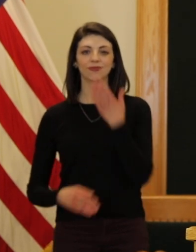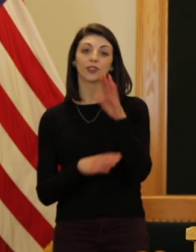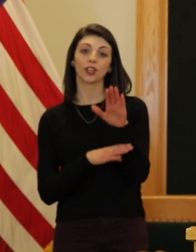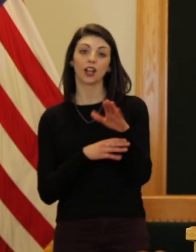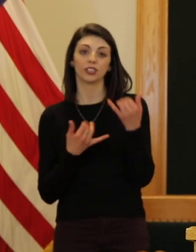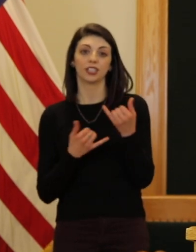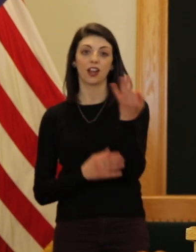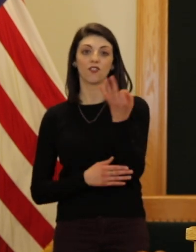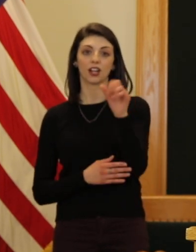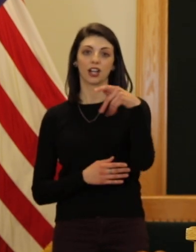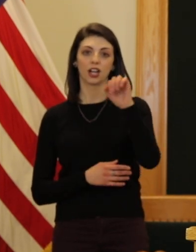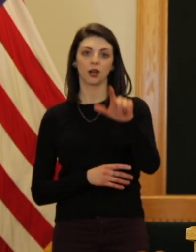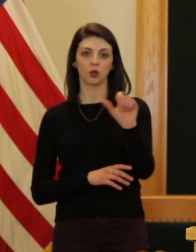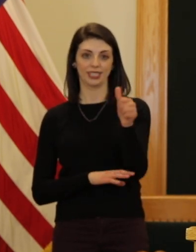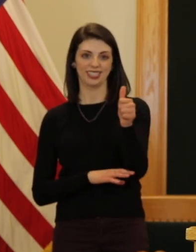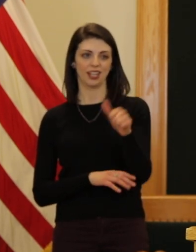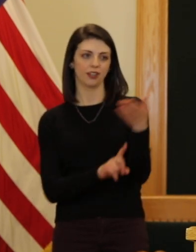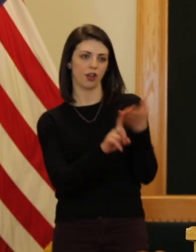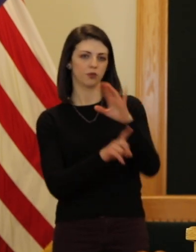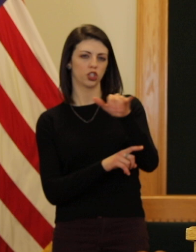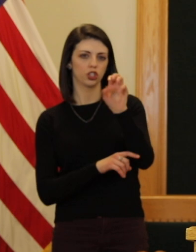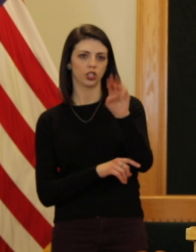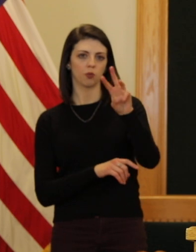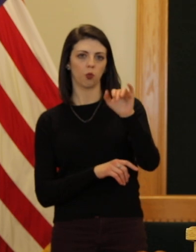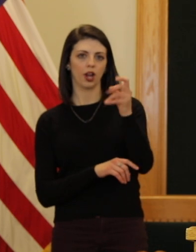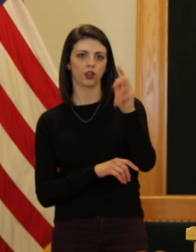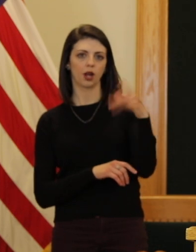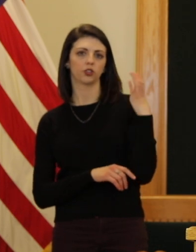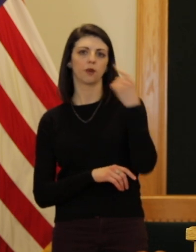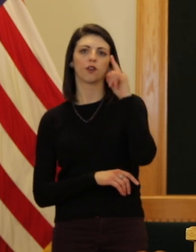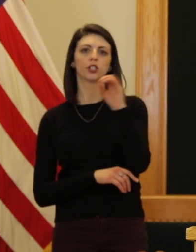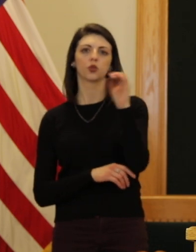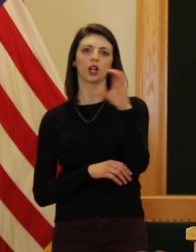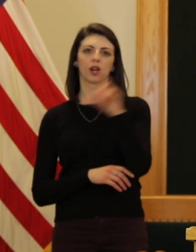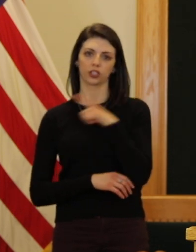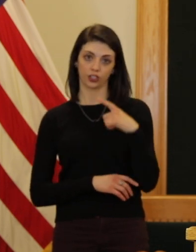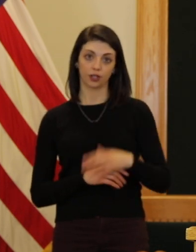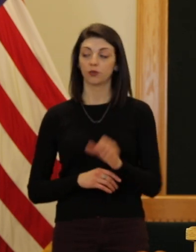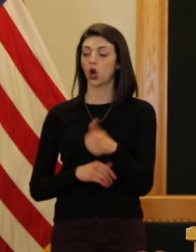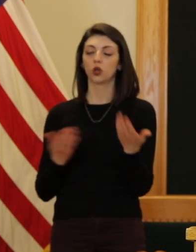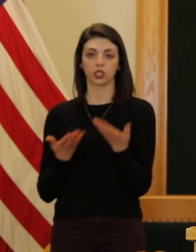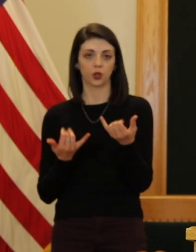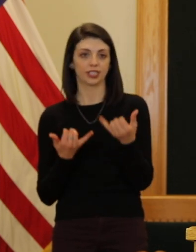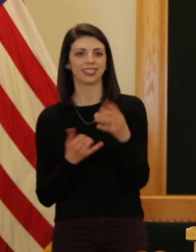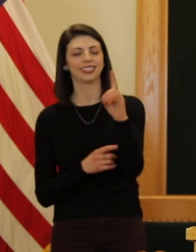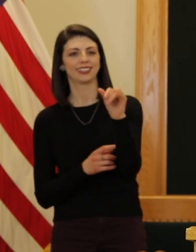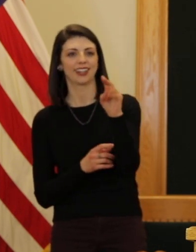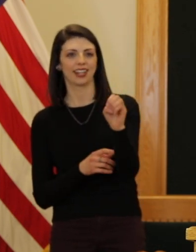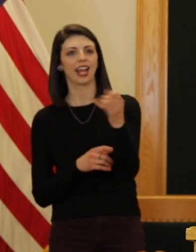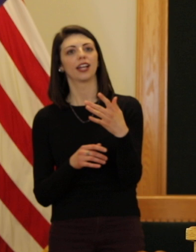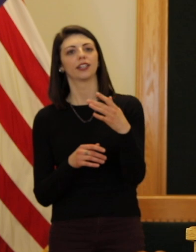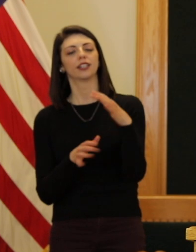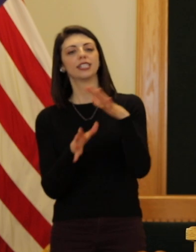Good afternoon. Today is Friday, April 10th. I'm Jim Weatherup, Chairman of the Oswego County Legislature. With me today is Diane Oldenburg, Senior Public